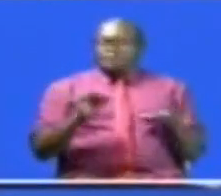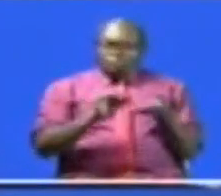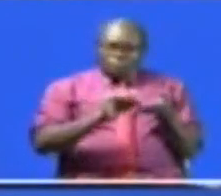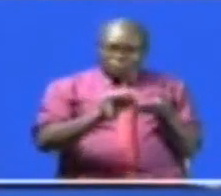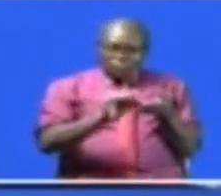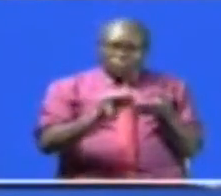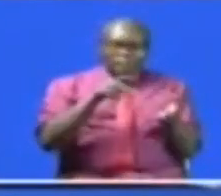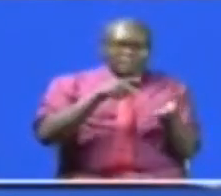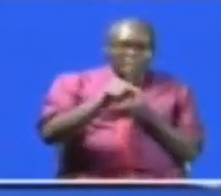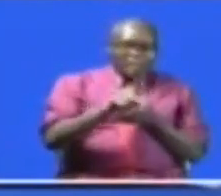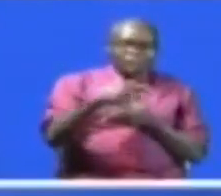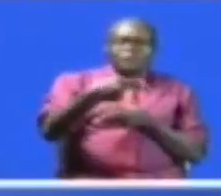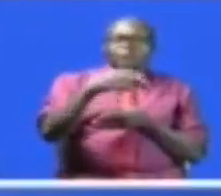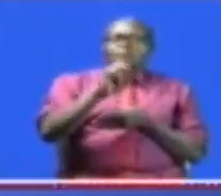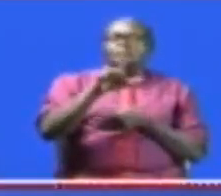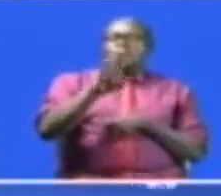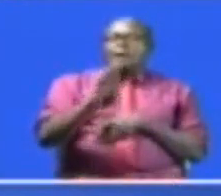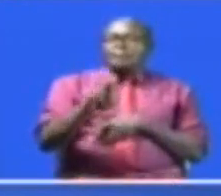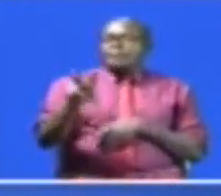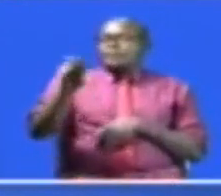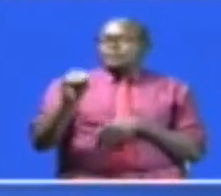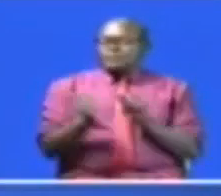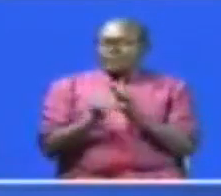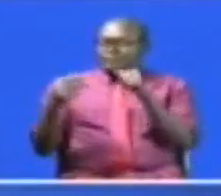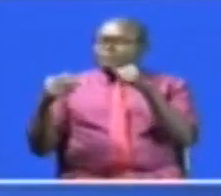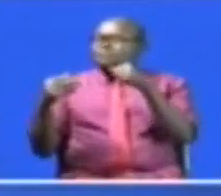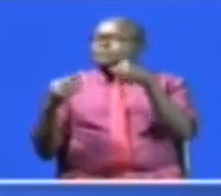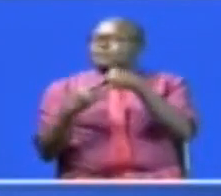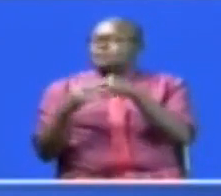a portion of it naweza tumia kulipa HELB. A 2018 survey by the Kenya National Bureau